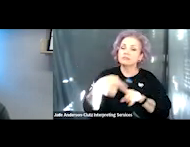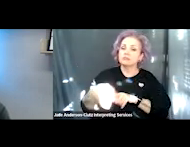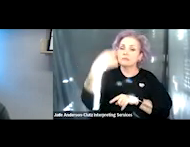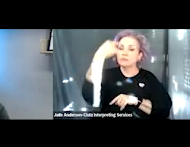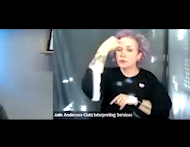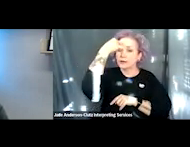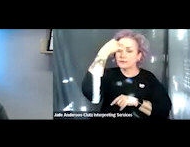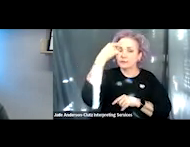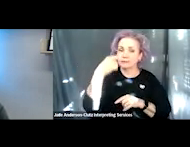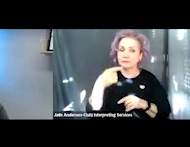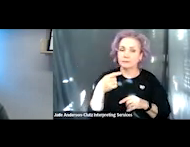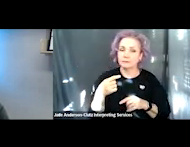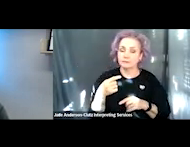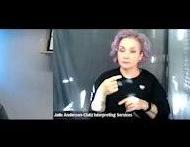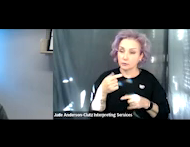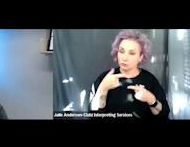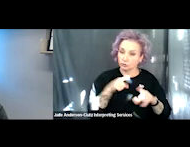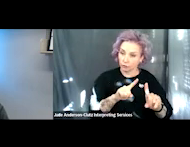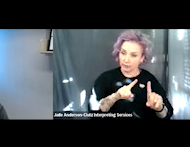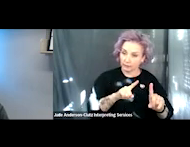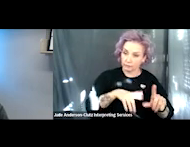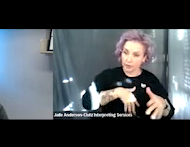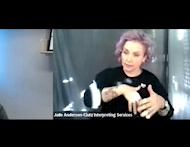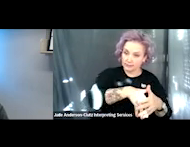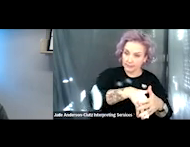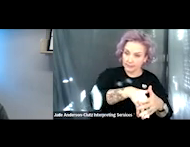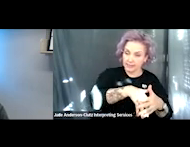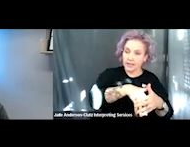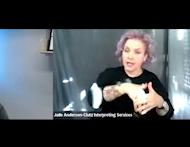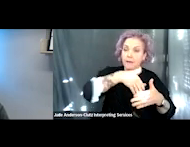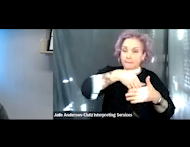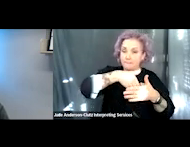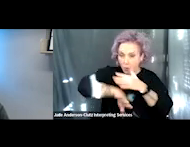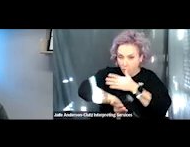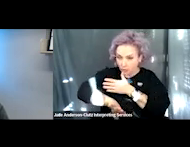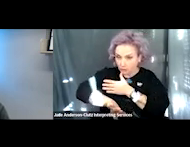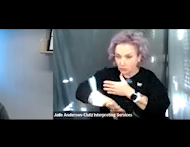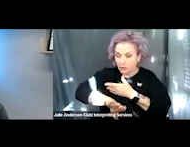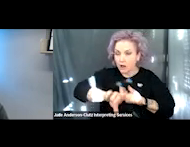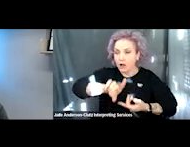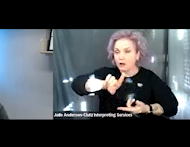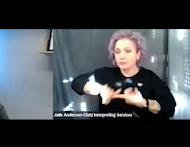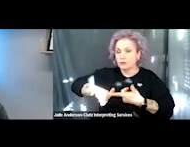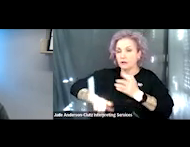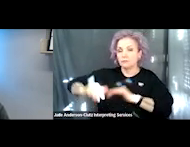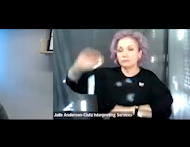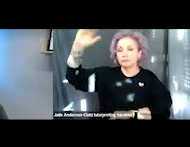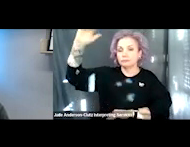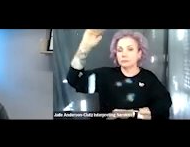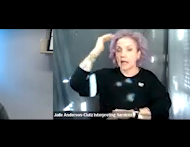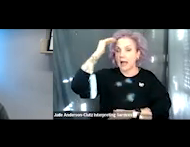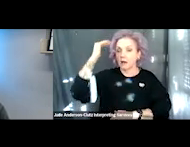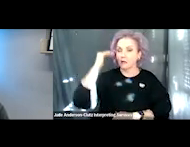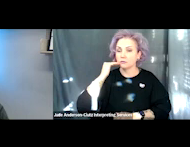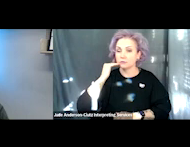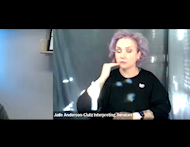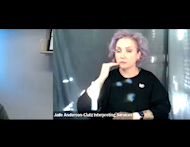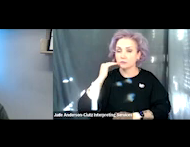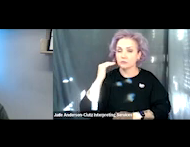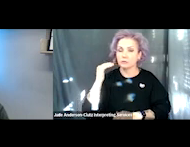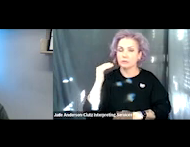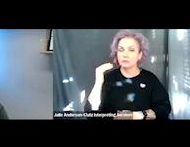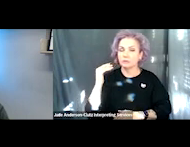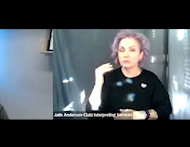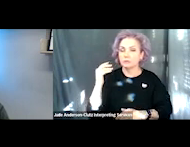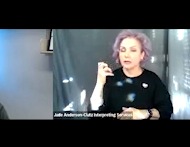even postnatally after birth and until adulthood, the processes that happen that cause the brain and the nervous system